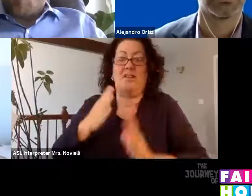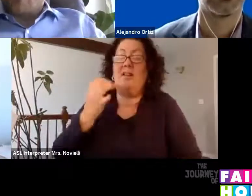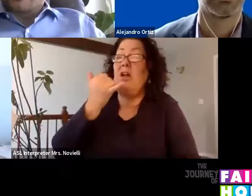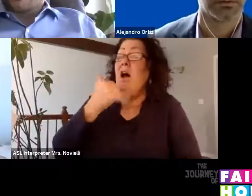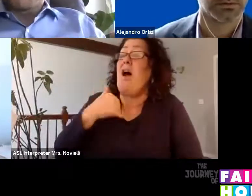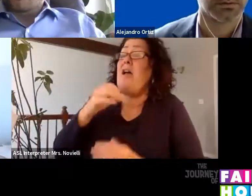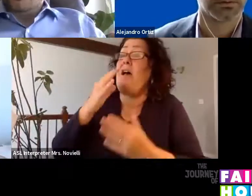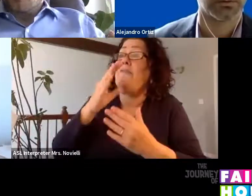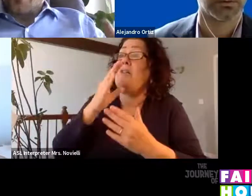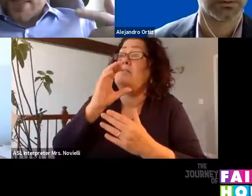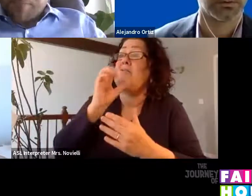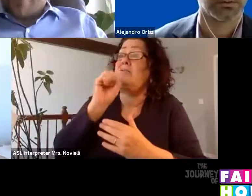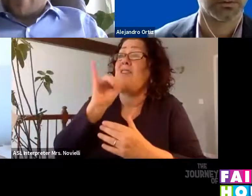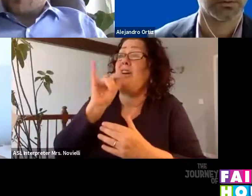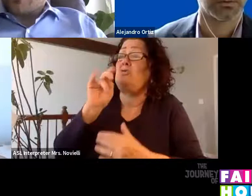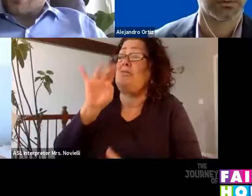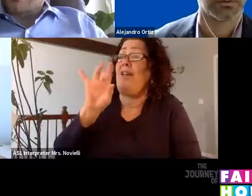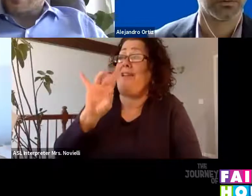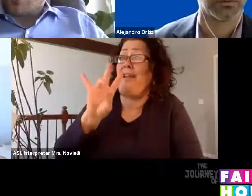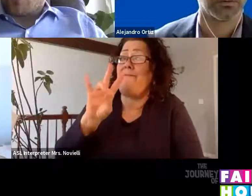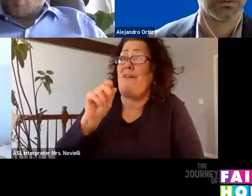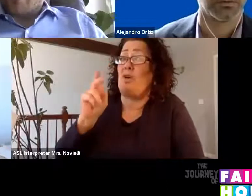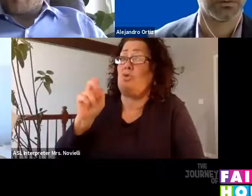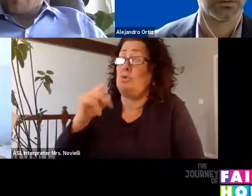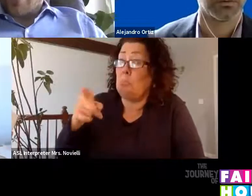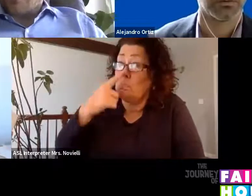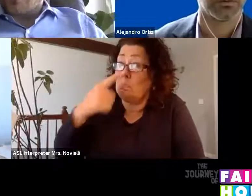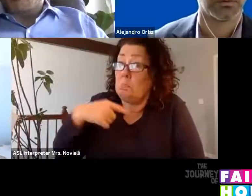these brokers and landlords would accept the vouchers as they are